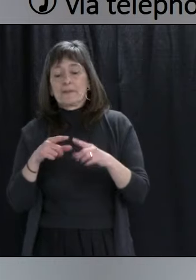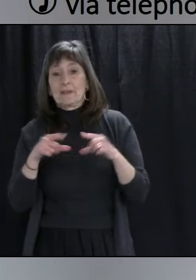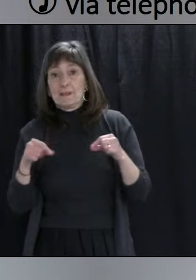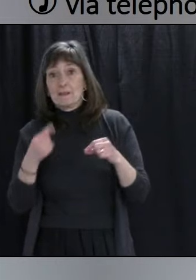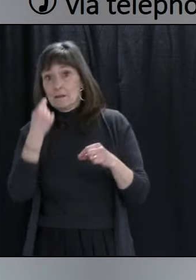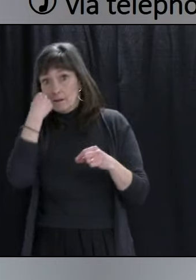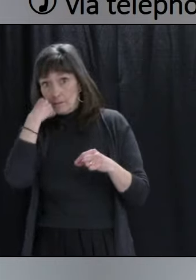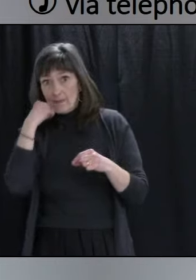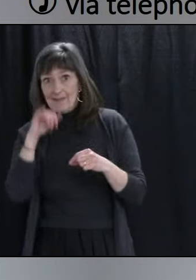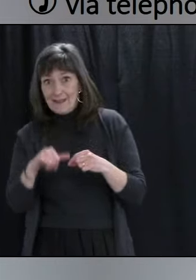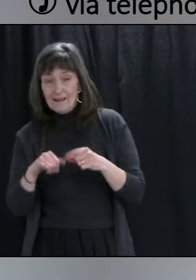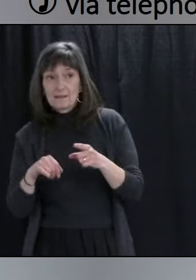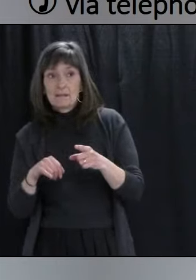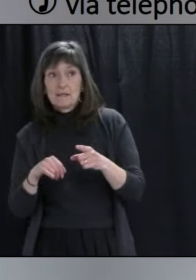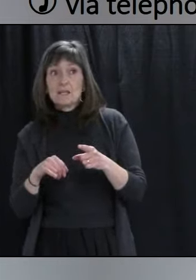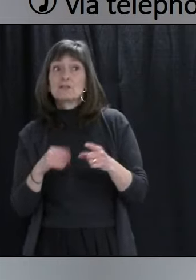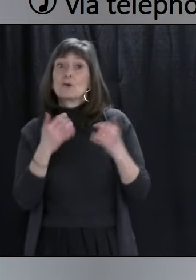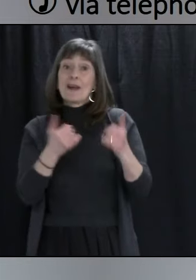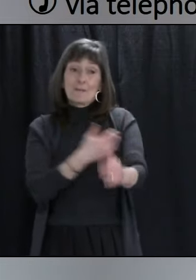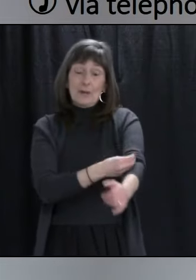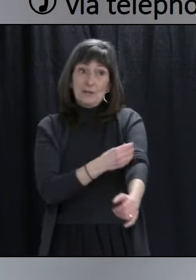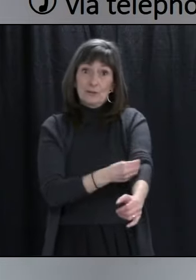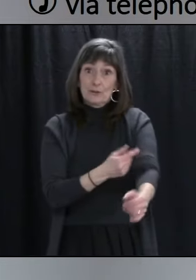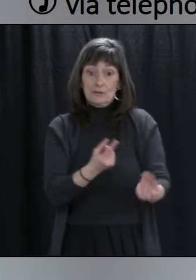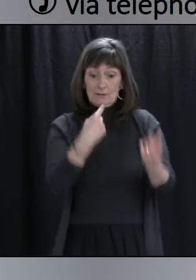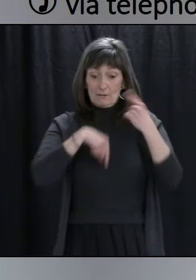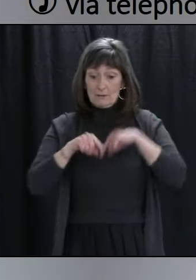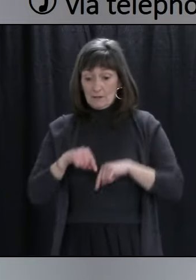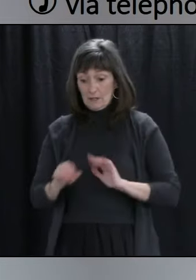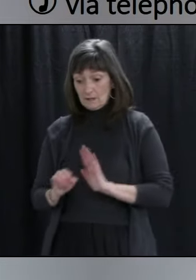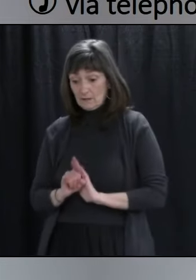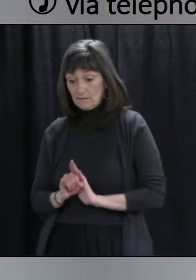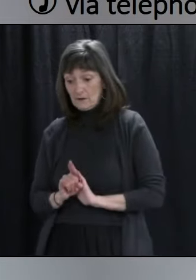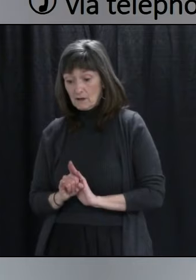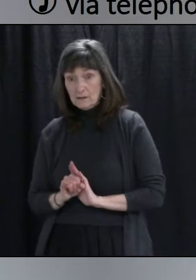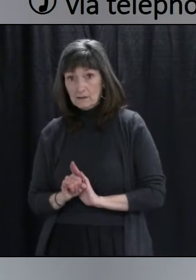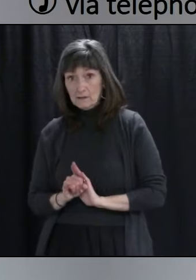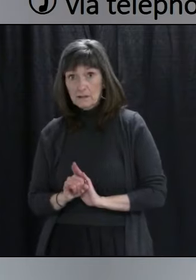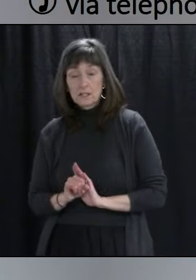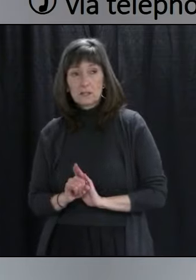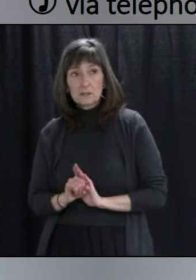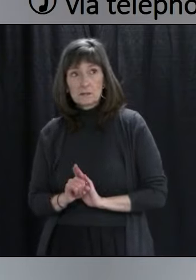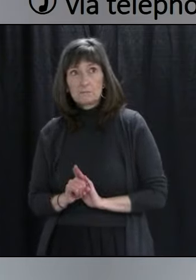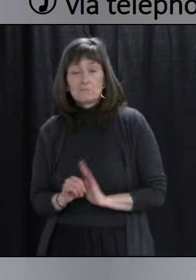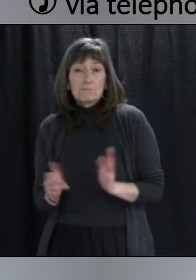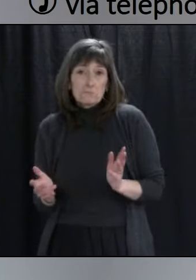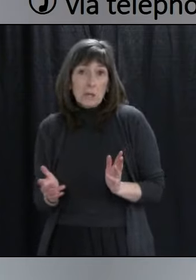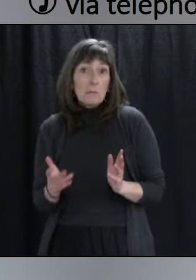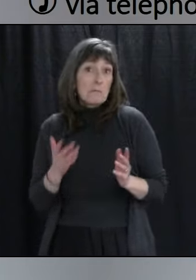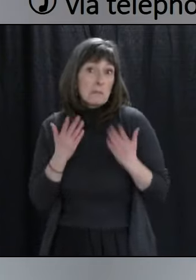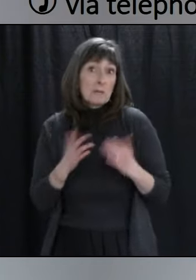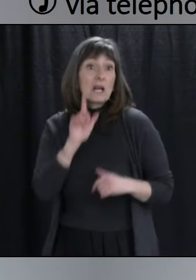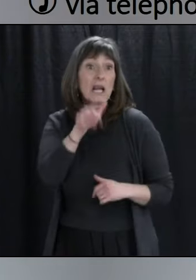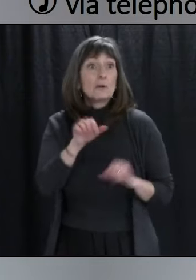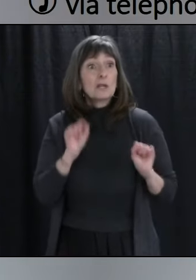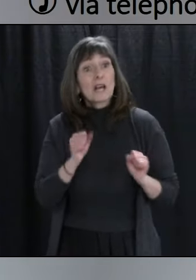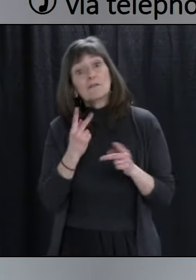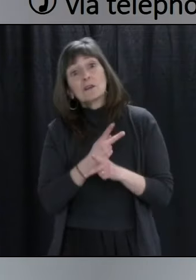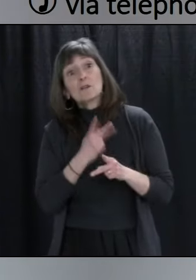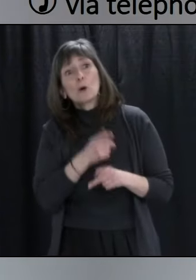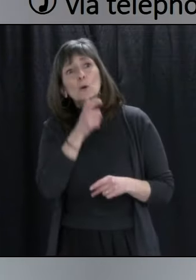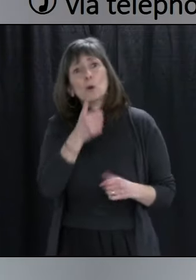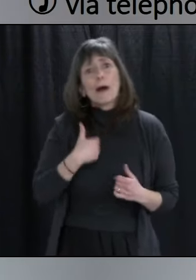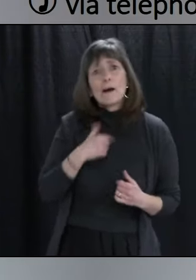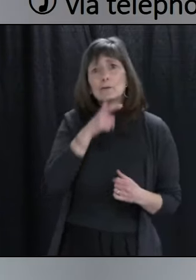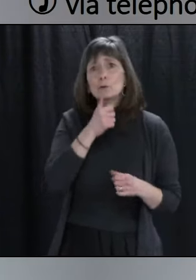and say, well, did this individual have it? That, in actual fact, will not alter what we do on the advice of